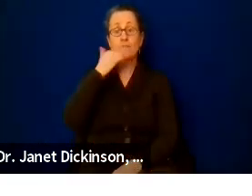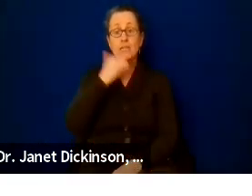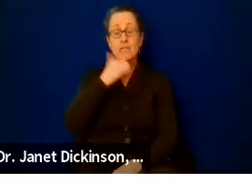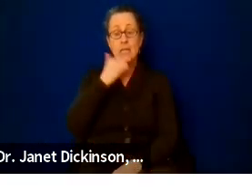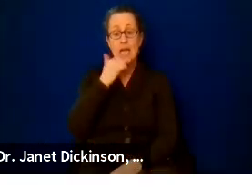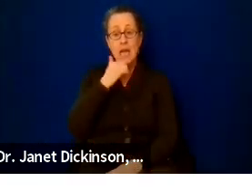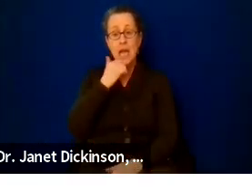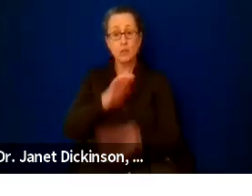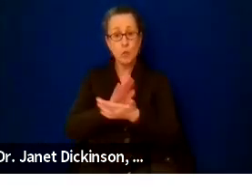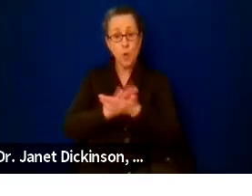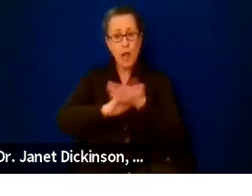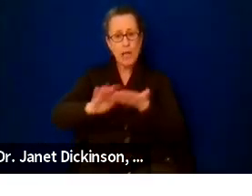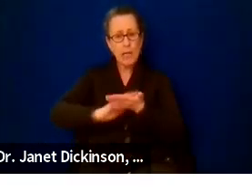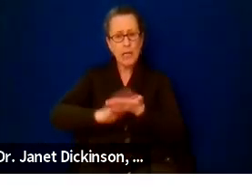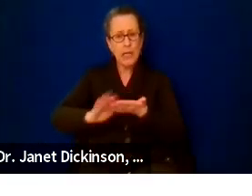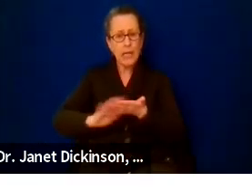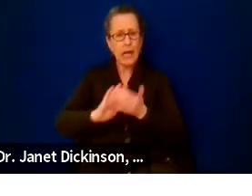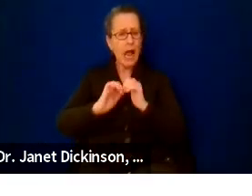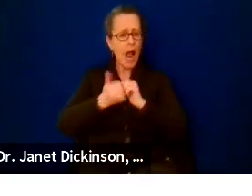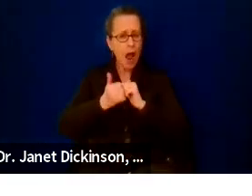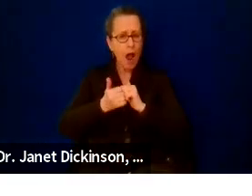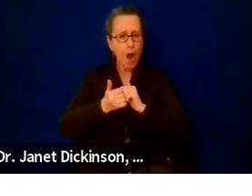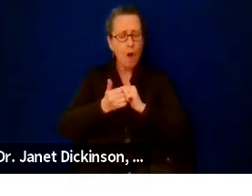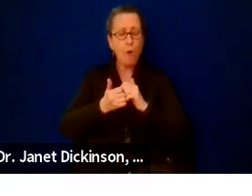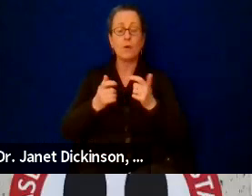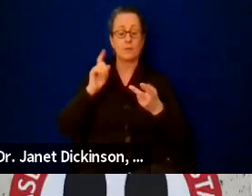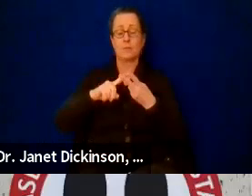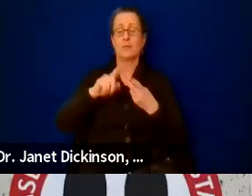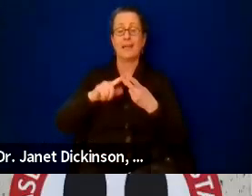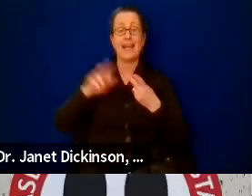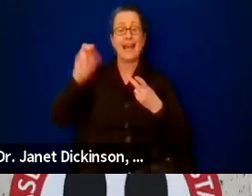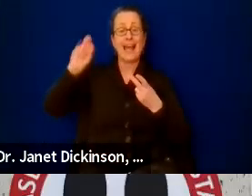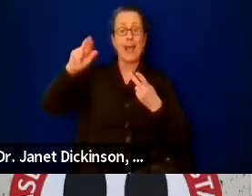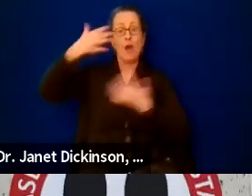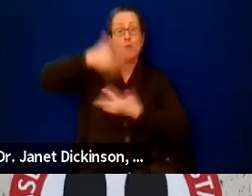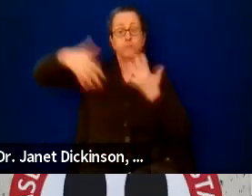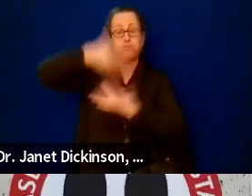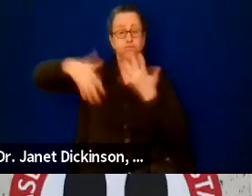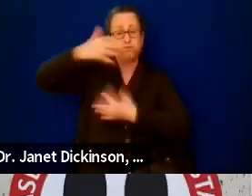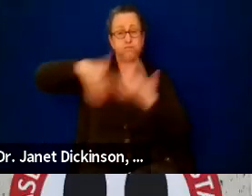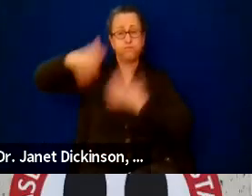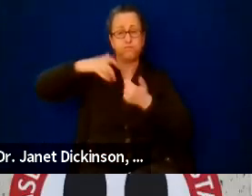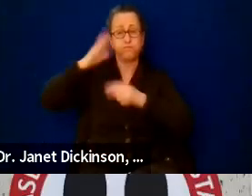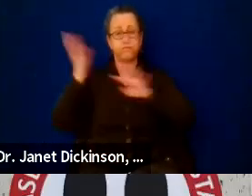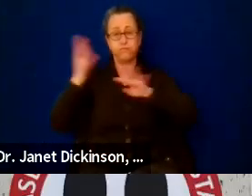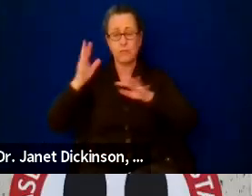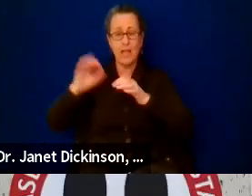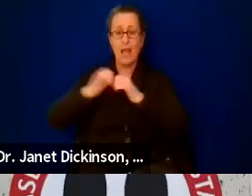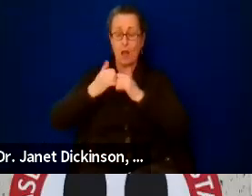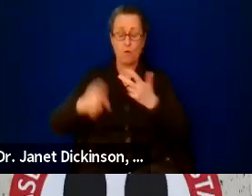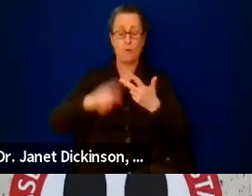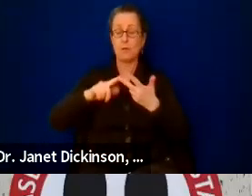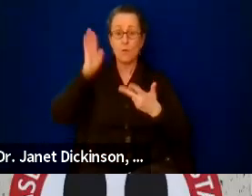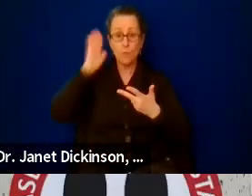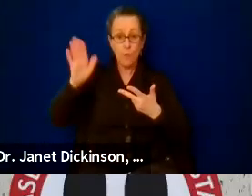the classrooms? And along those same lines, what will air circulation look like? And will teachers have soap and sanitizers and